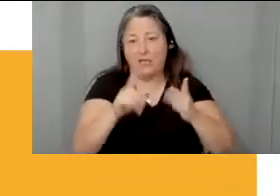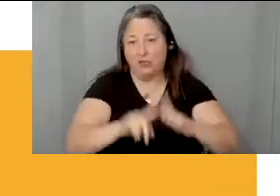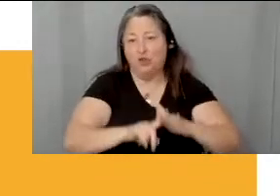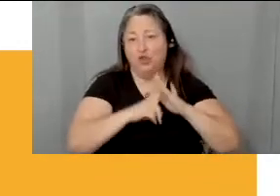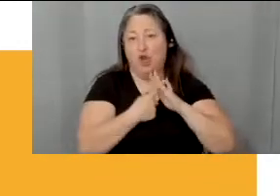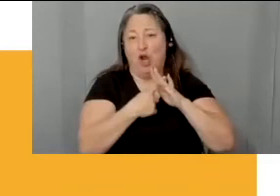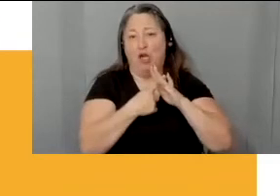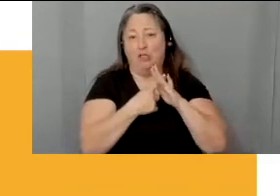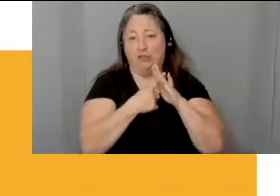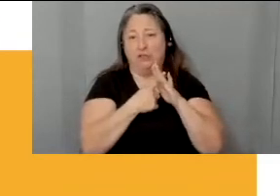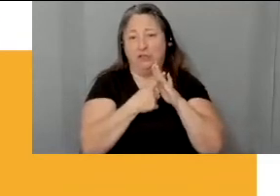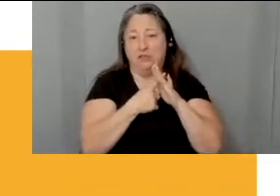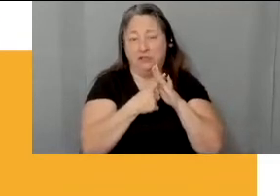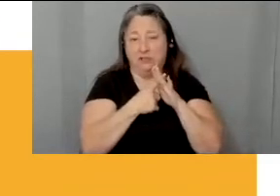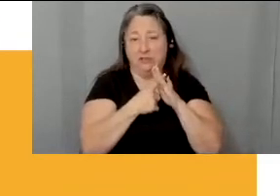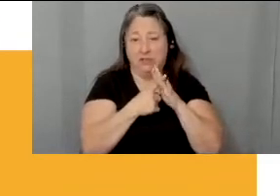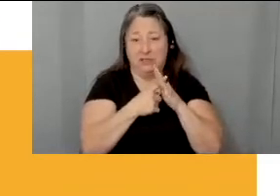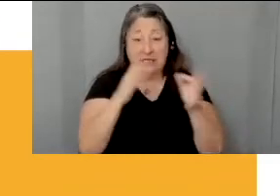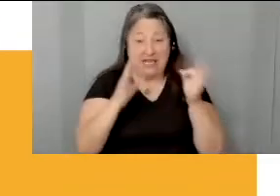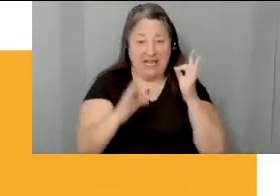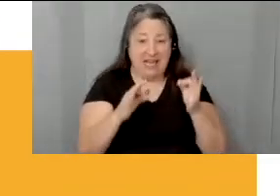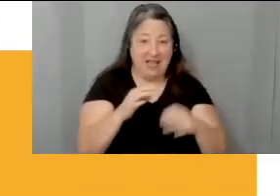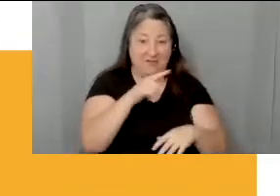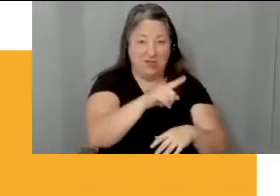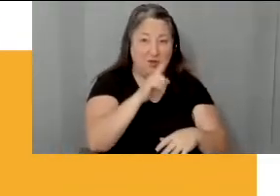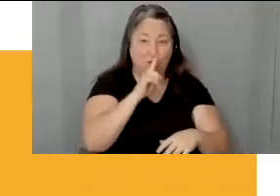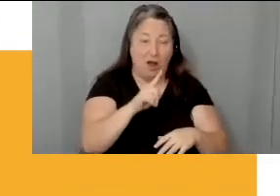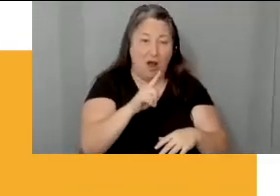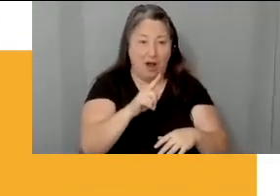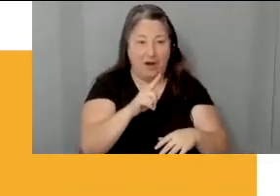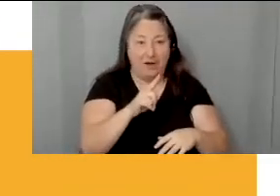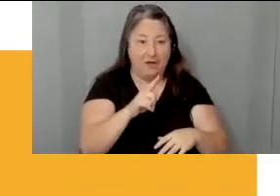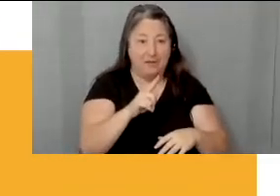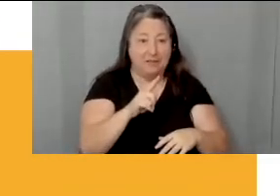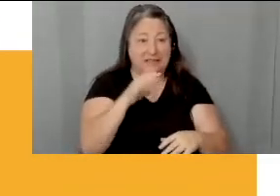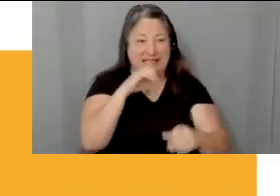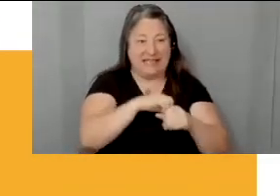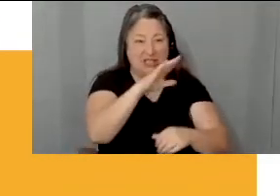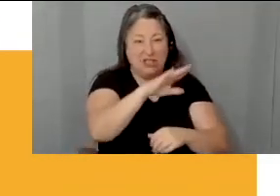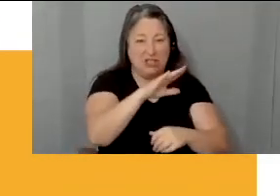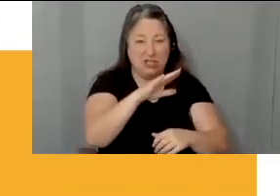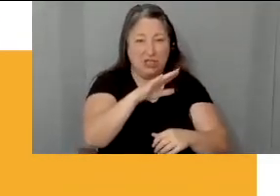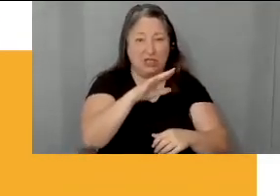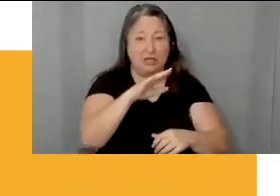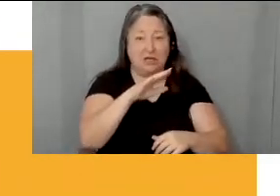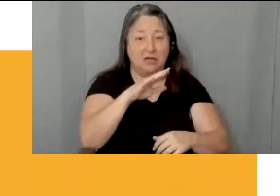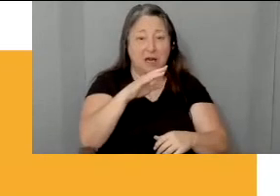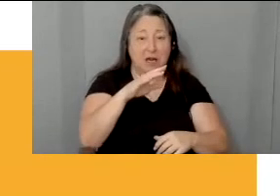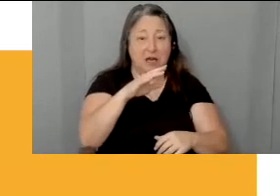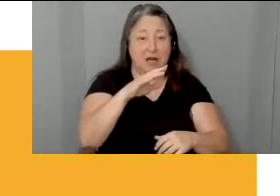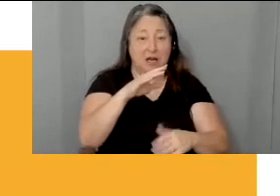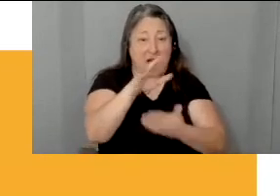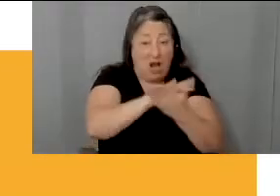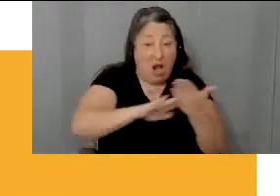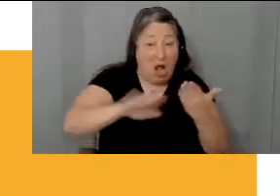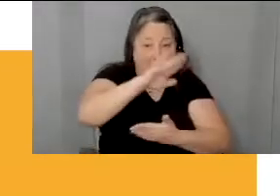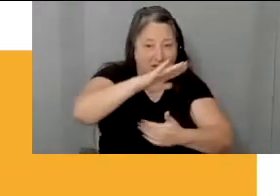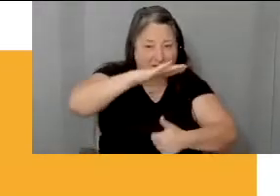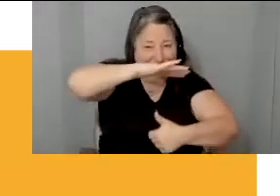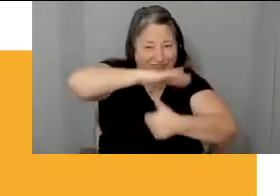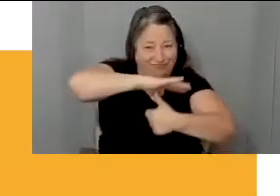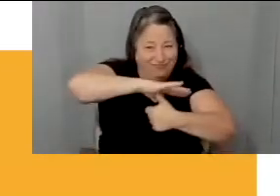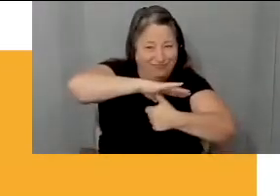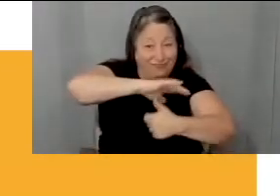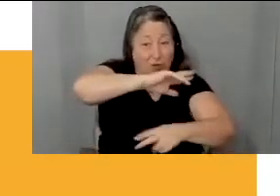are at the very least in your senior year of college, but perfectly good if it's quite far beyond.